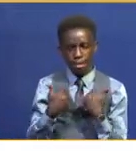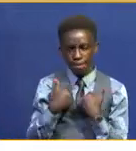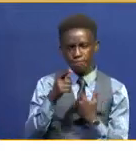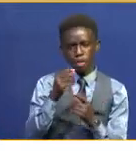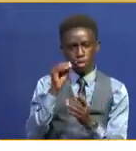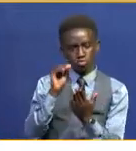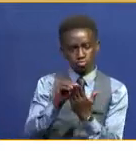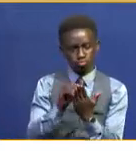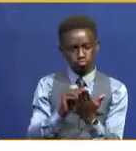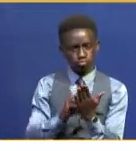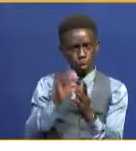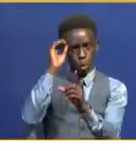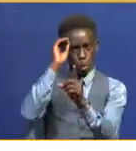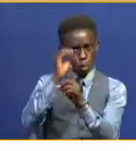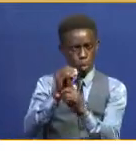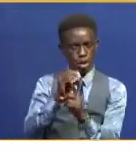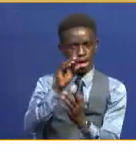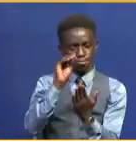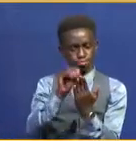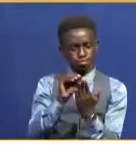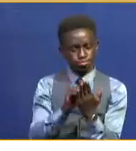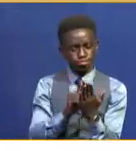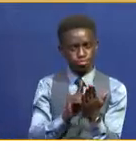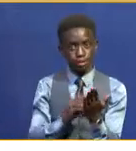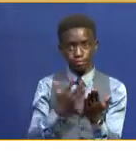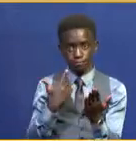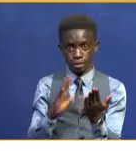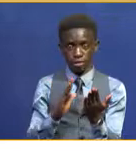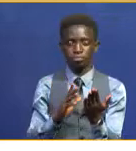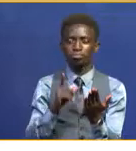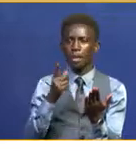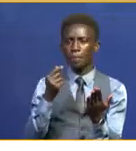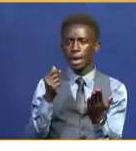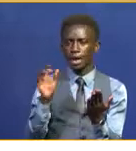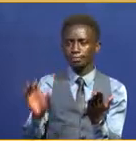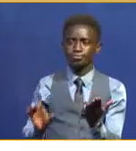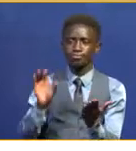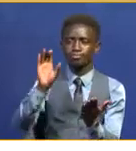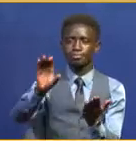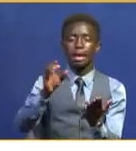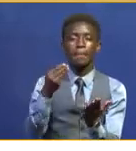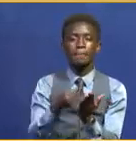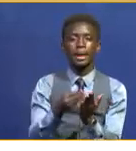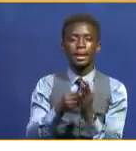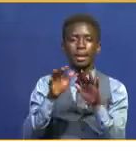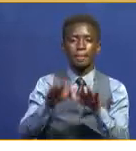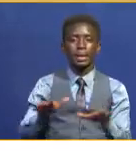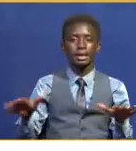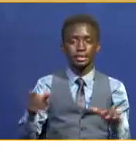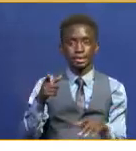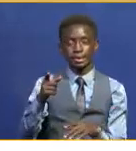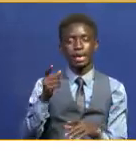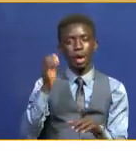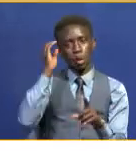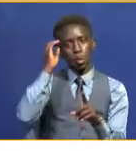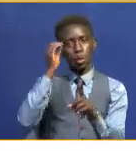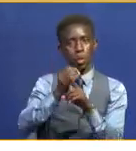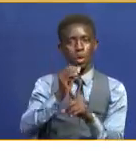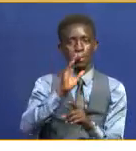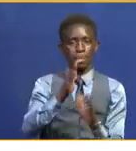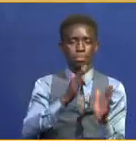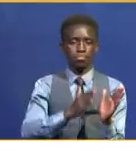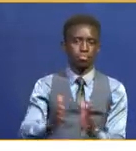goals. Put monies in the money market funds as part of your goal setting process, be it you want